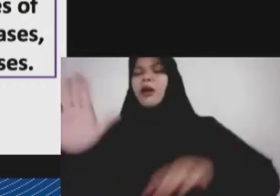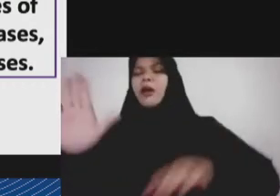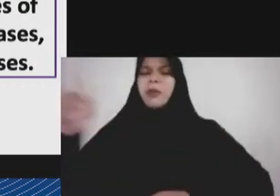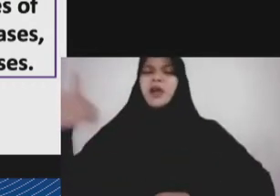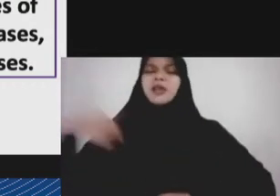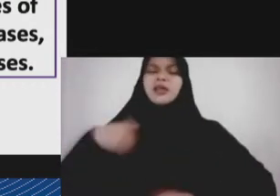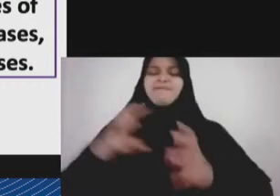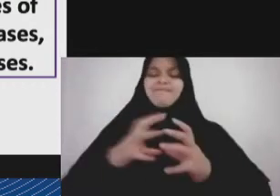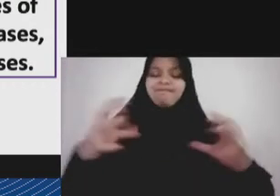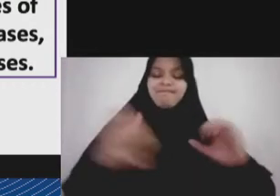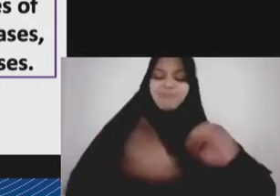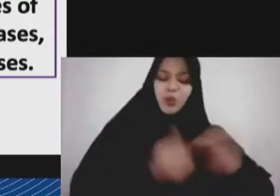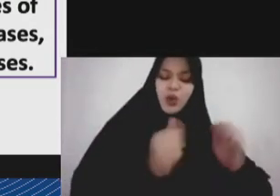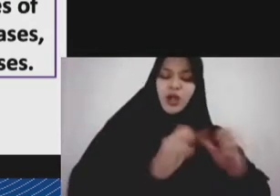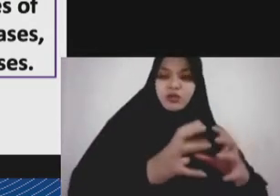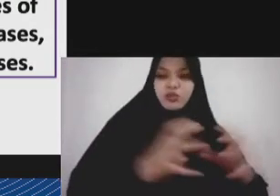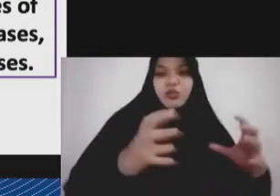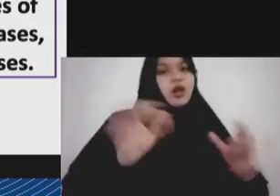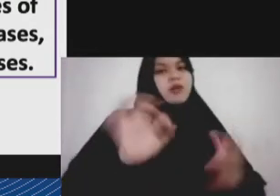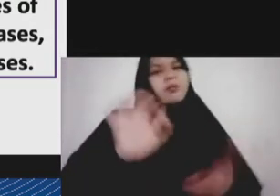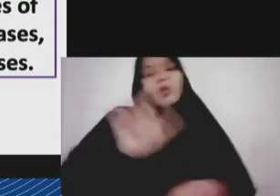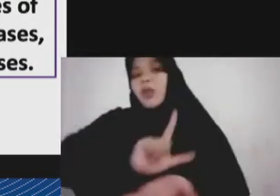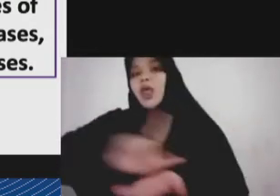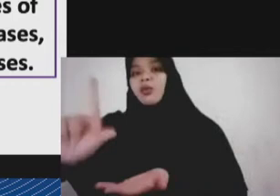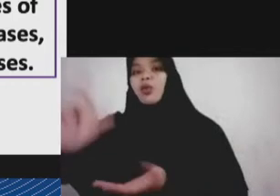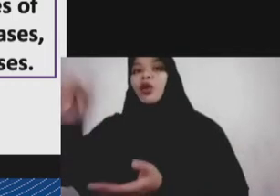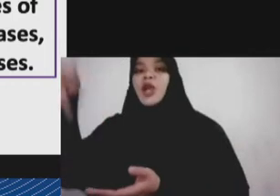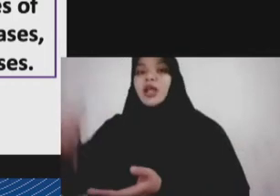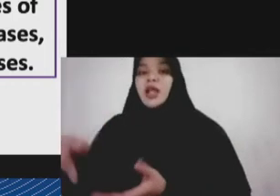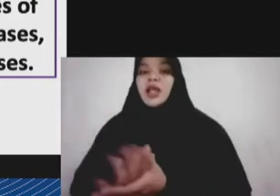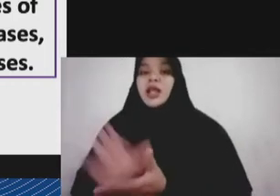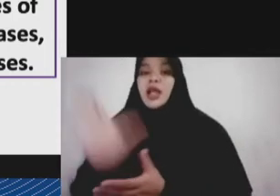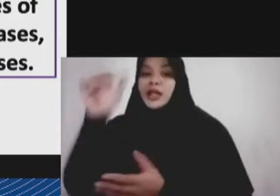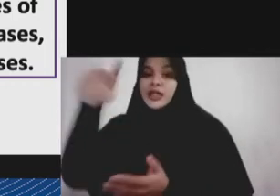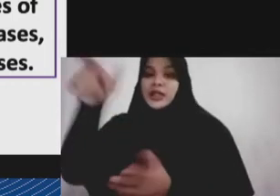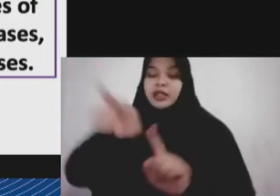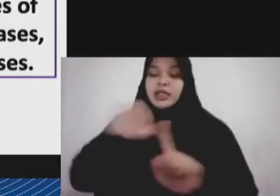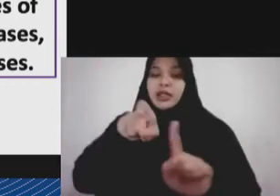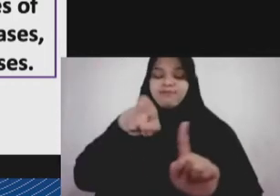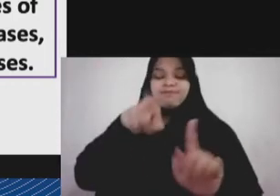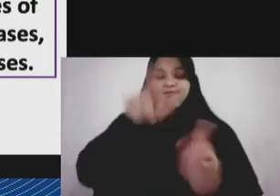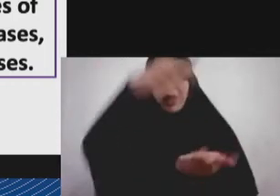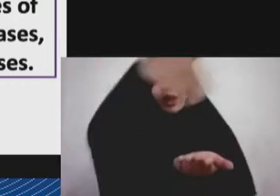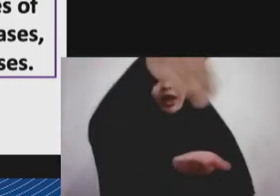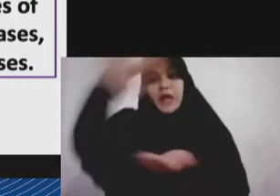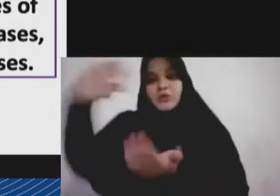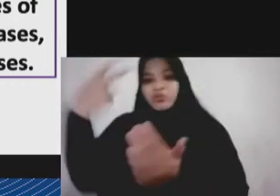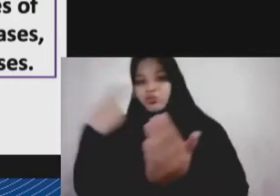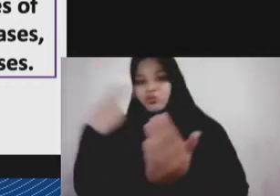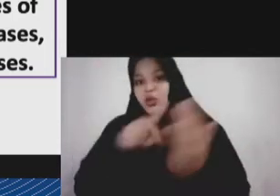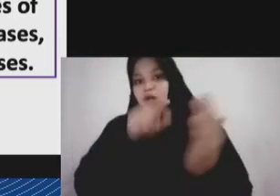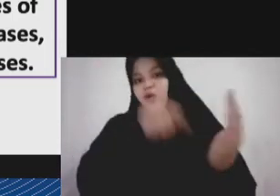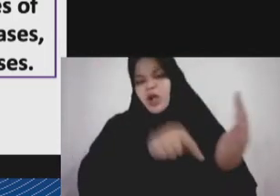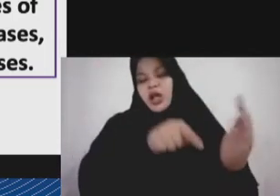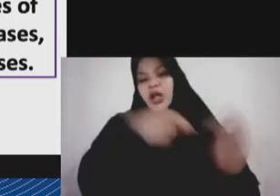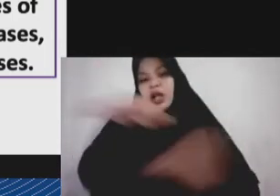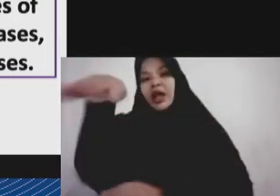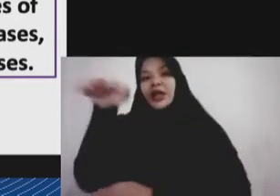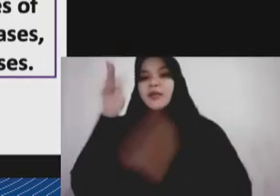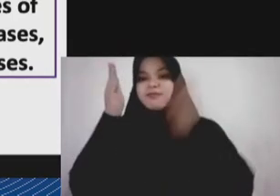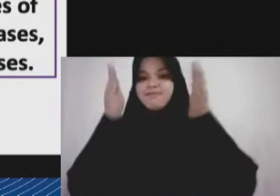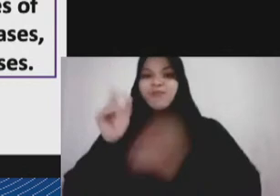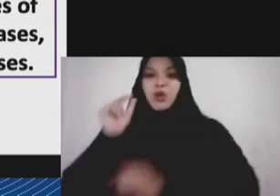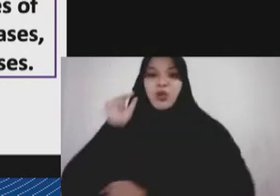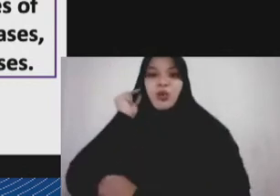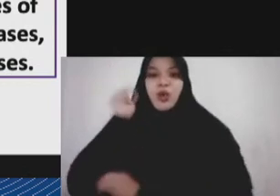cases that have not been reported. From this data, it is enough to convince us that violence against women,